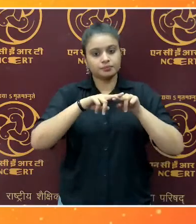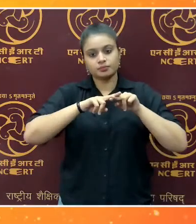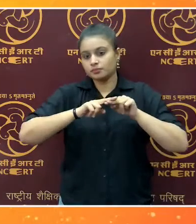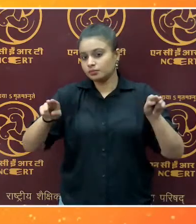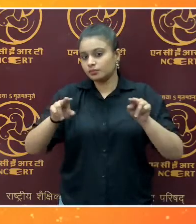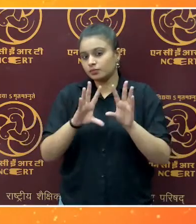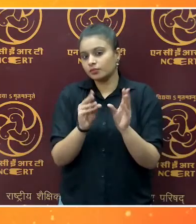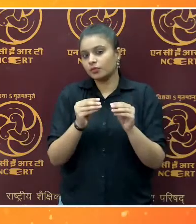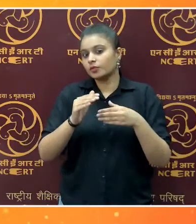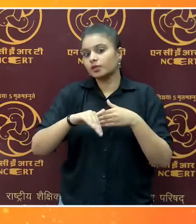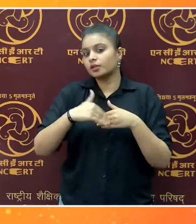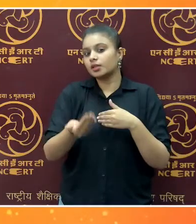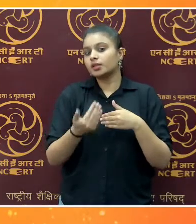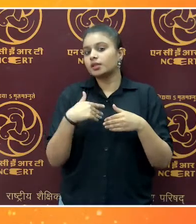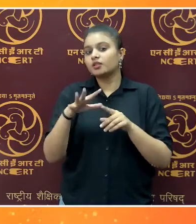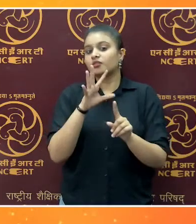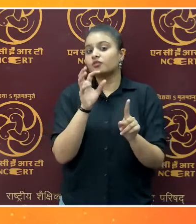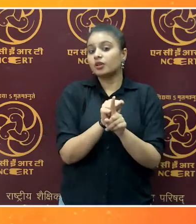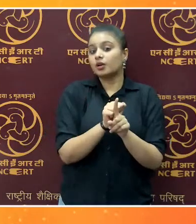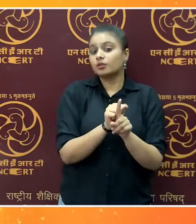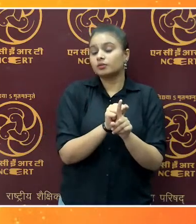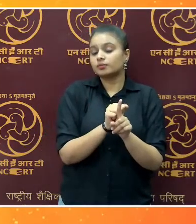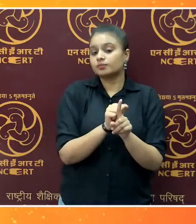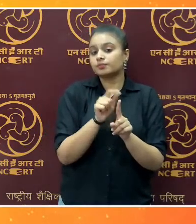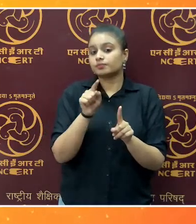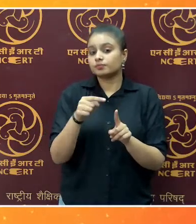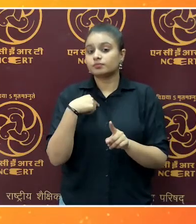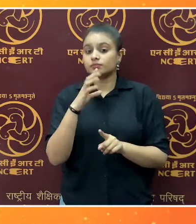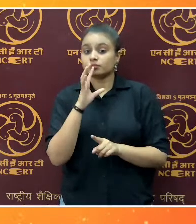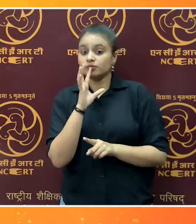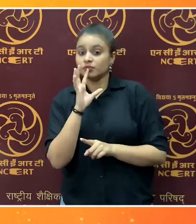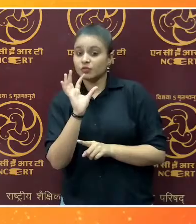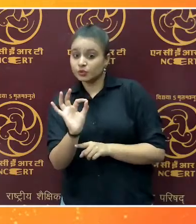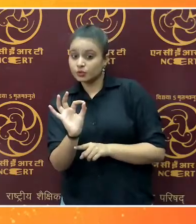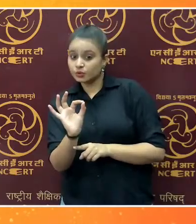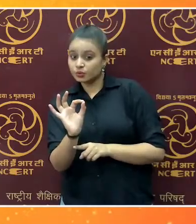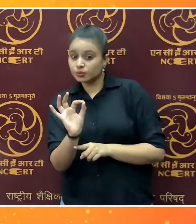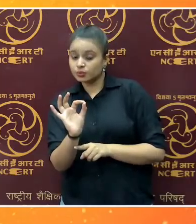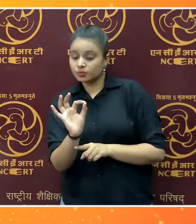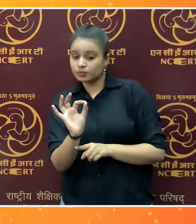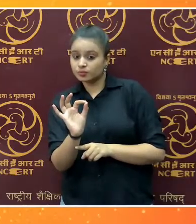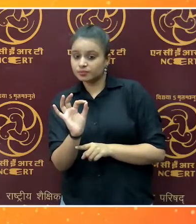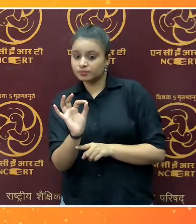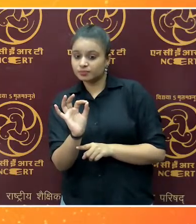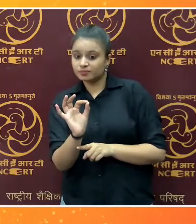finally he found his true calling. And so